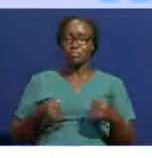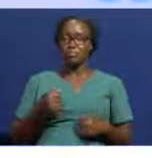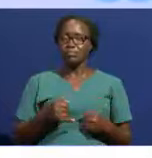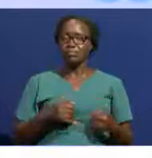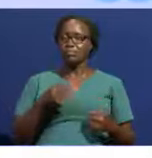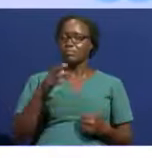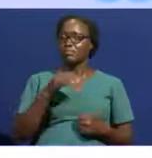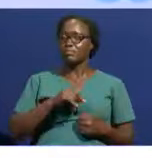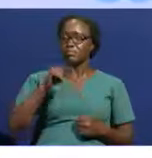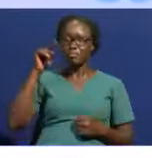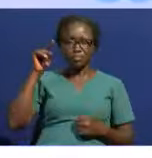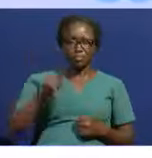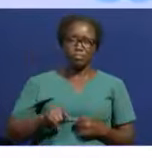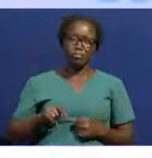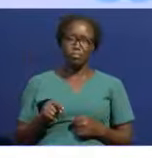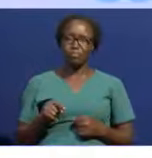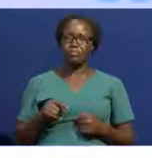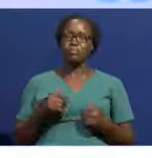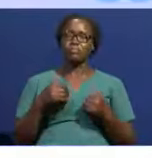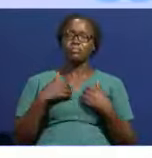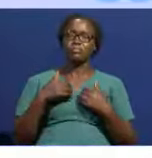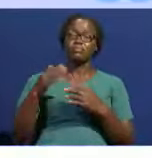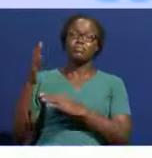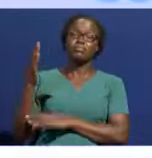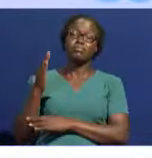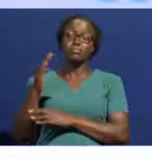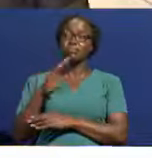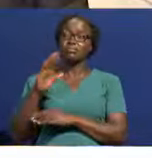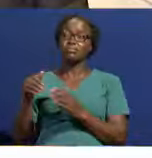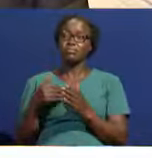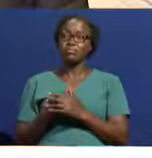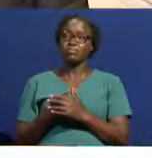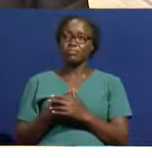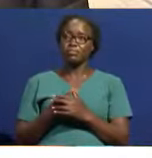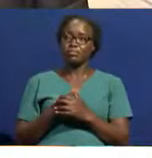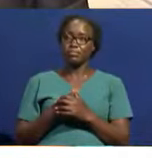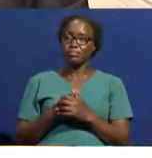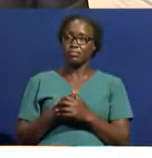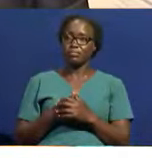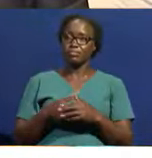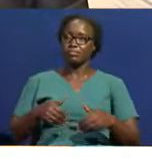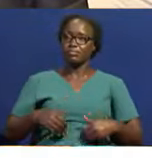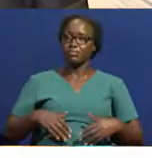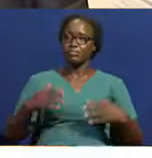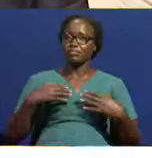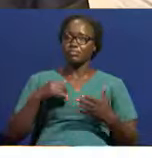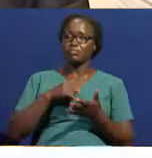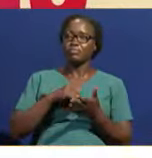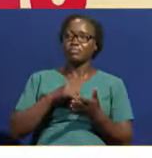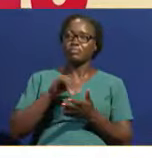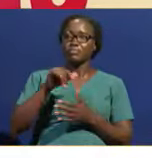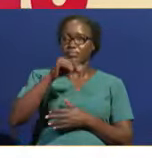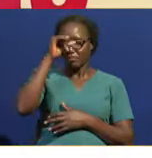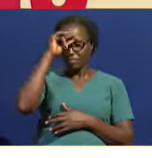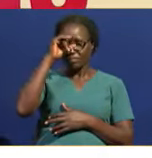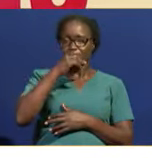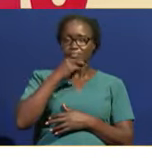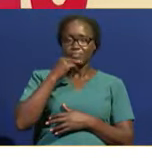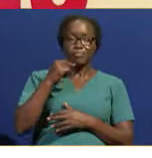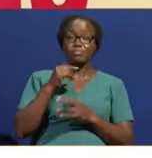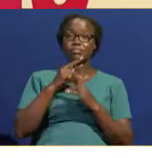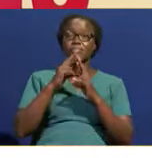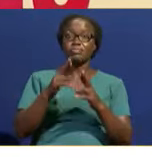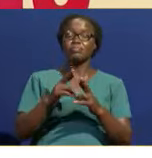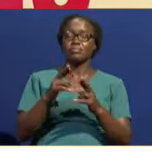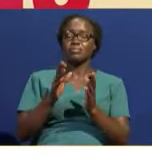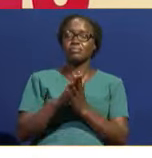we cannot have security for all. Young people are, however, insisting that the government needs to be responsive